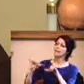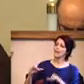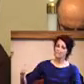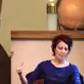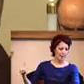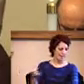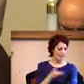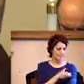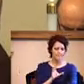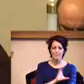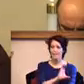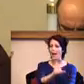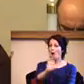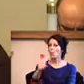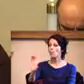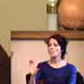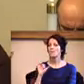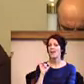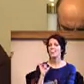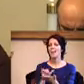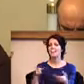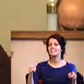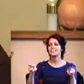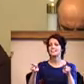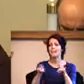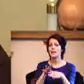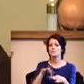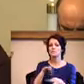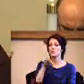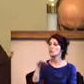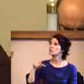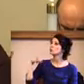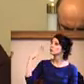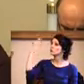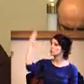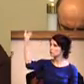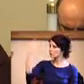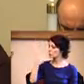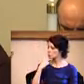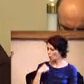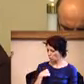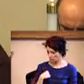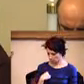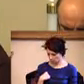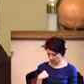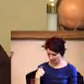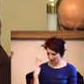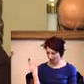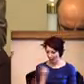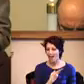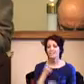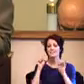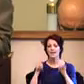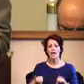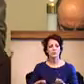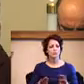same spirit that you told us we would would do even greater things than you that we might come out out of the